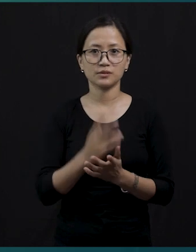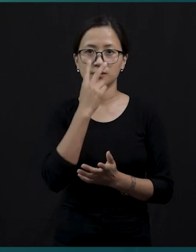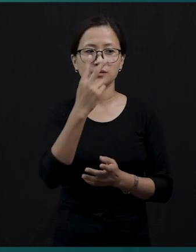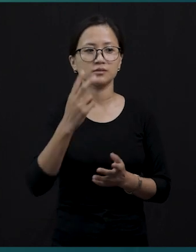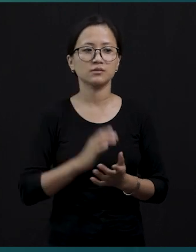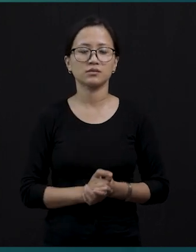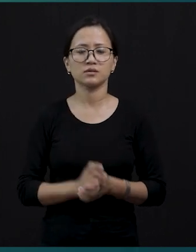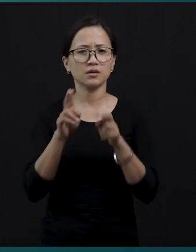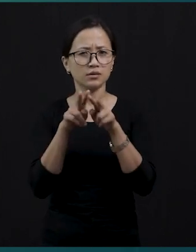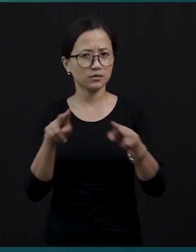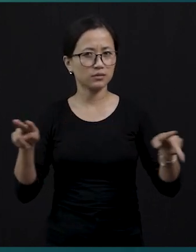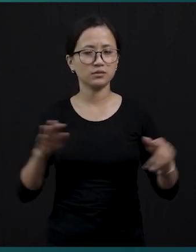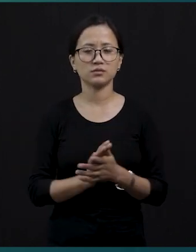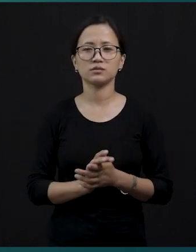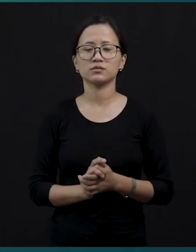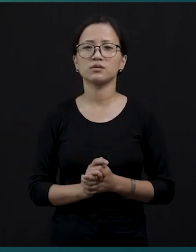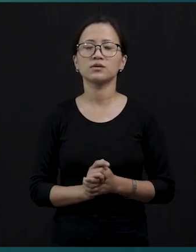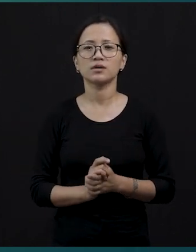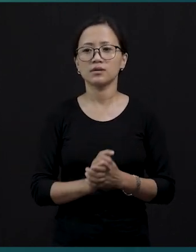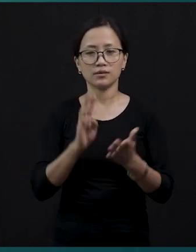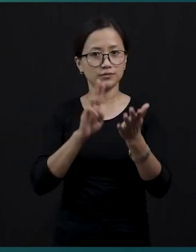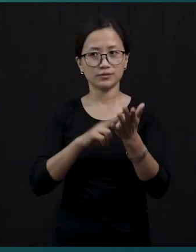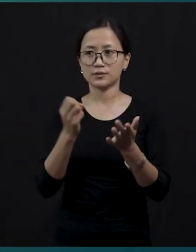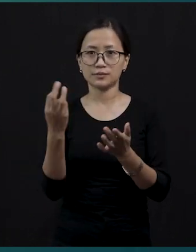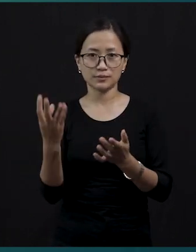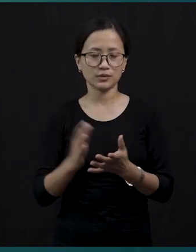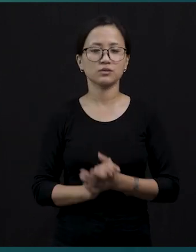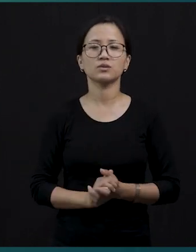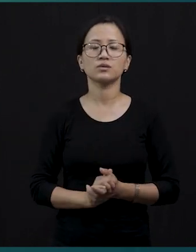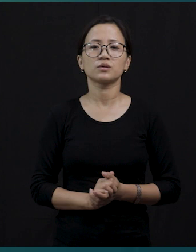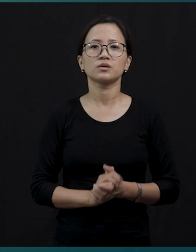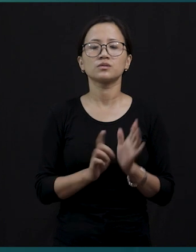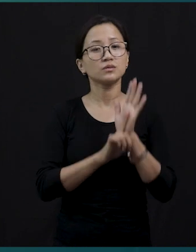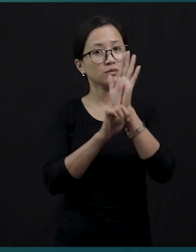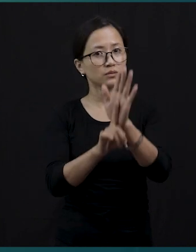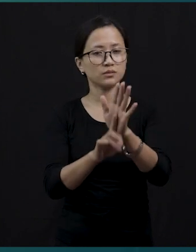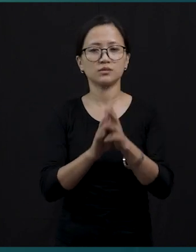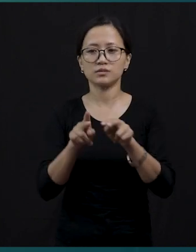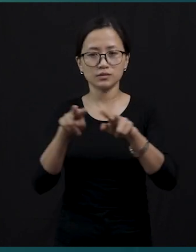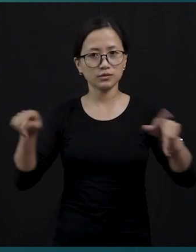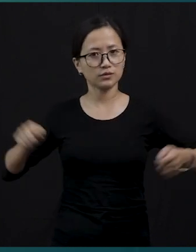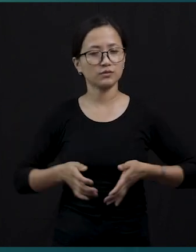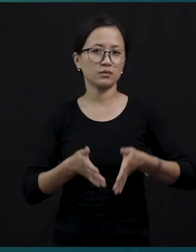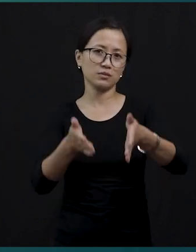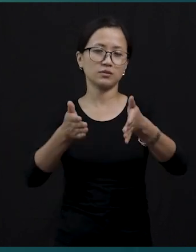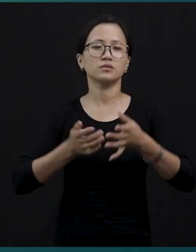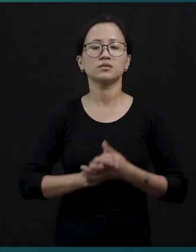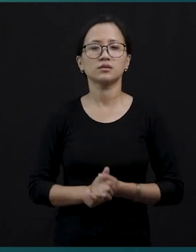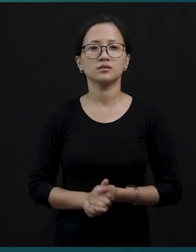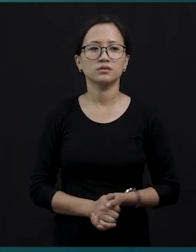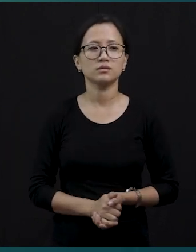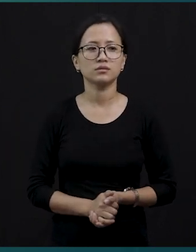see different varieties of numbers which is shown in different ways. All